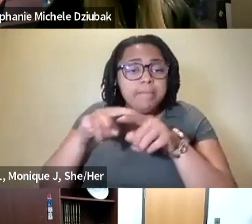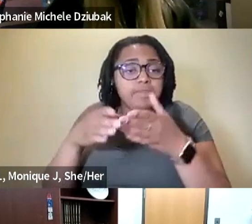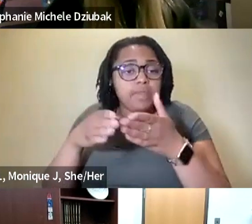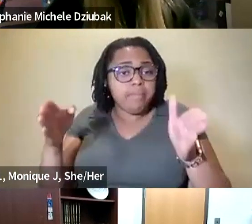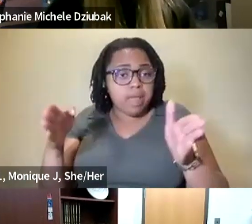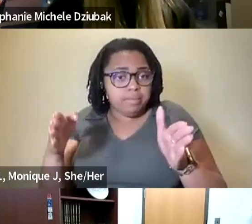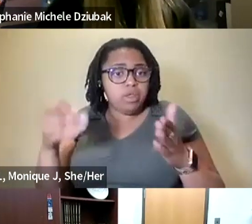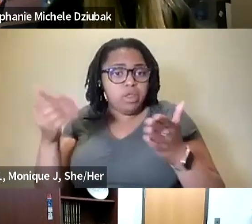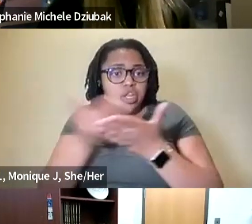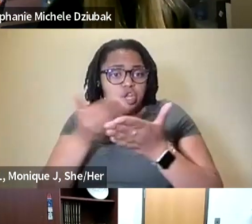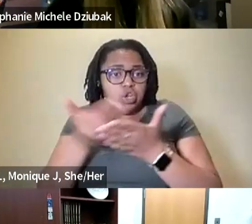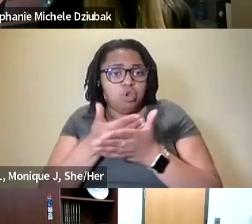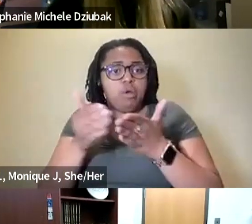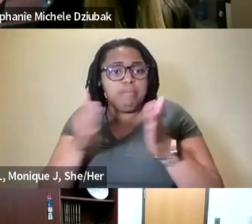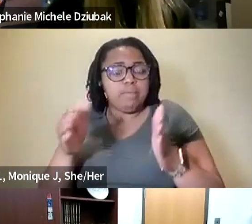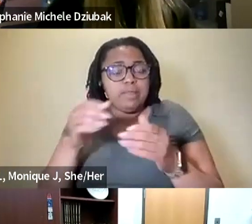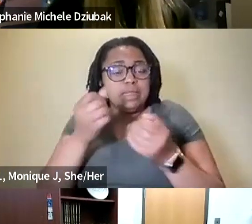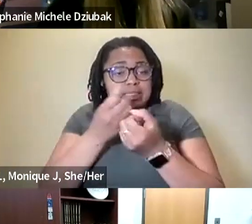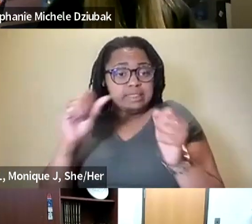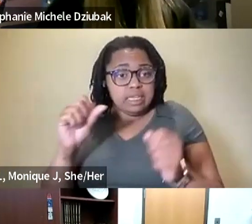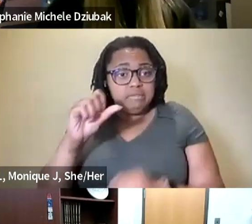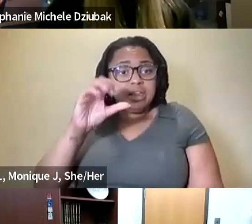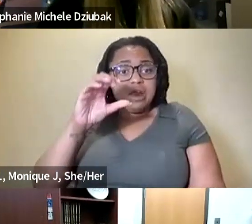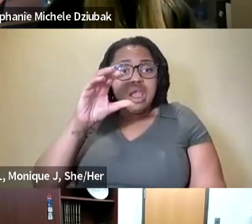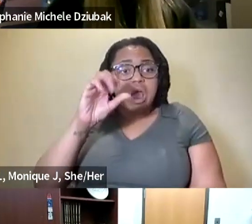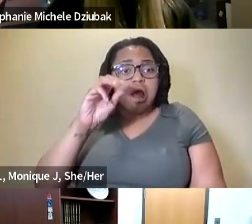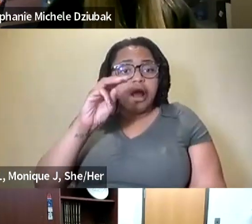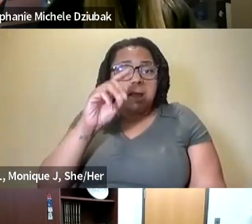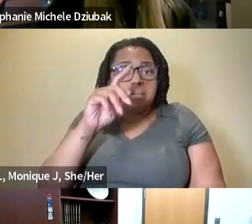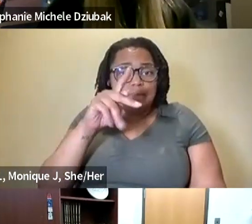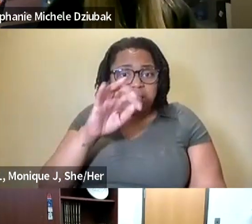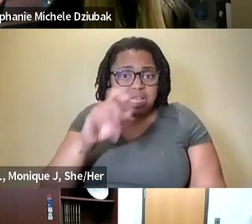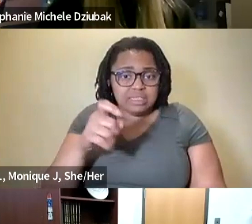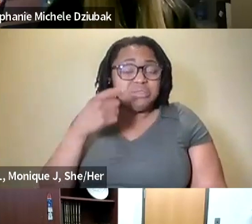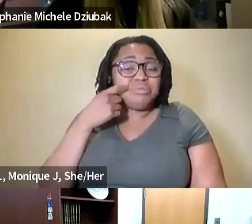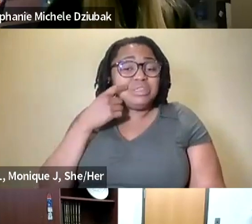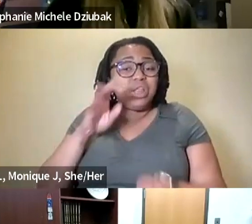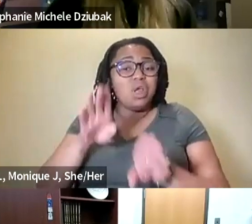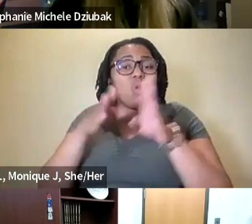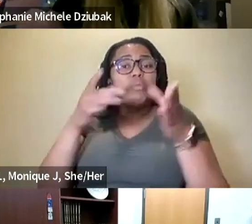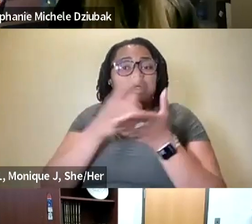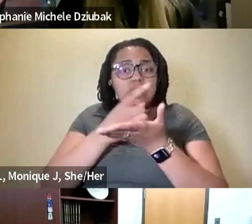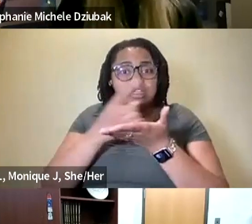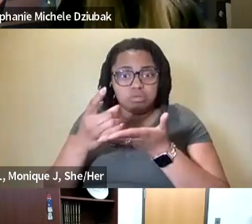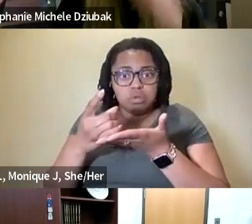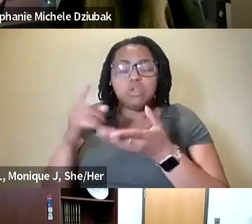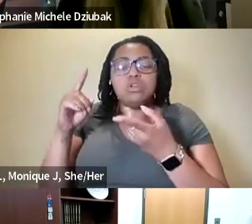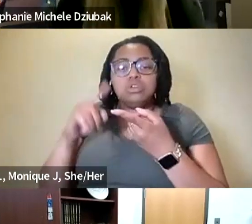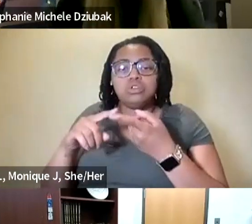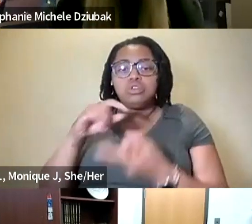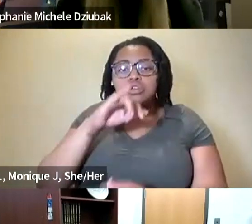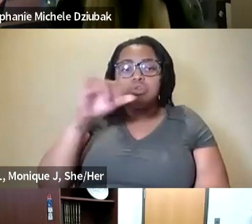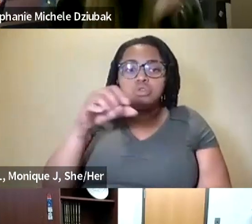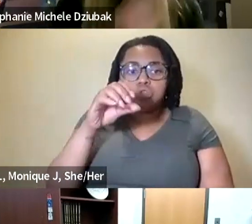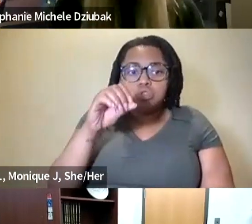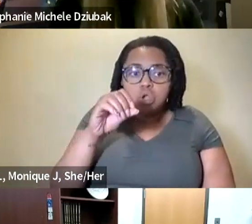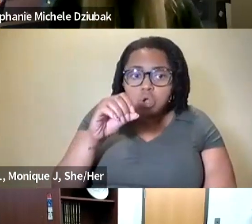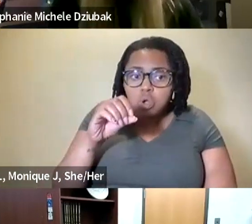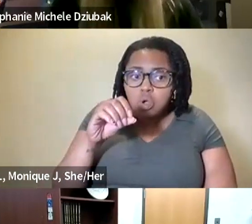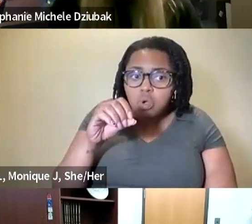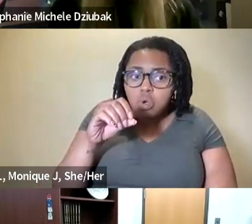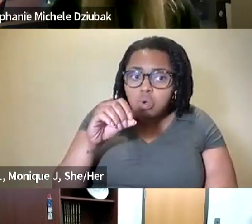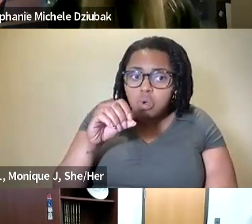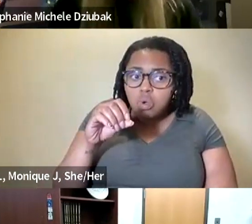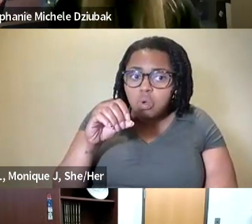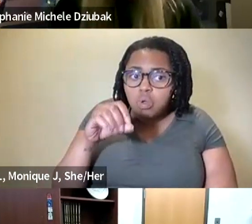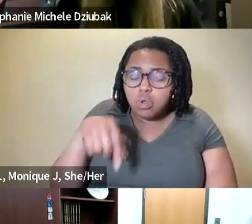the new public safety complex just opened this week to Joe Q citizenry. So there